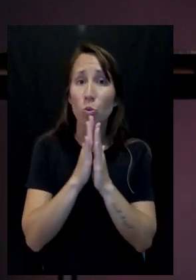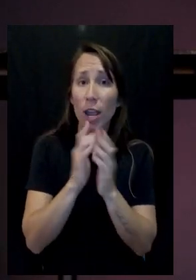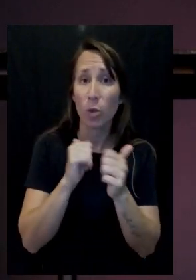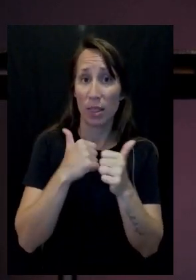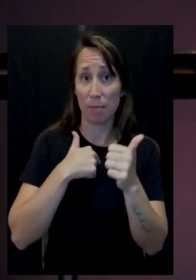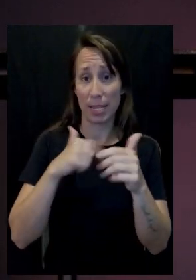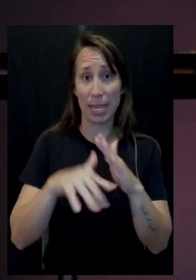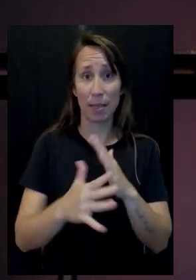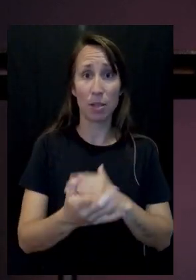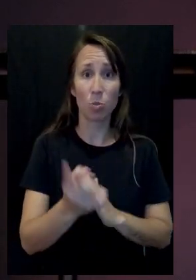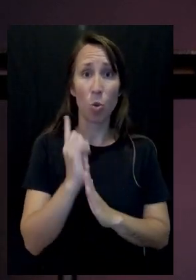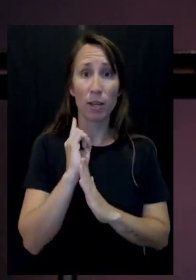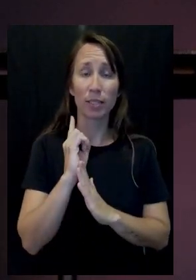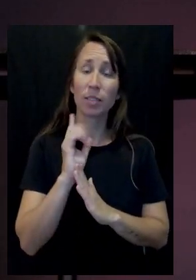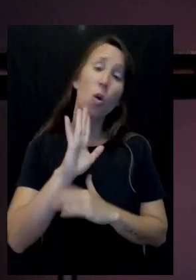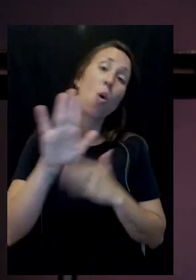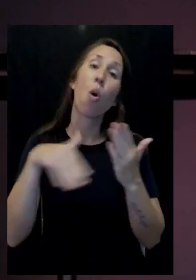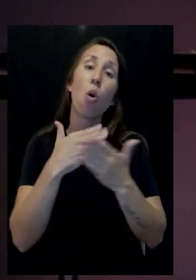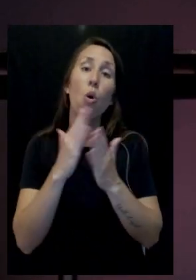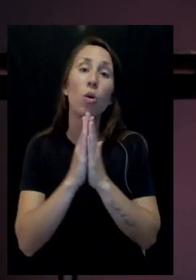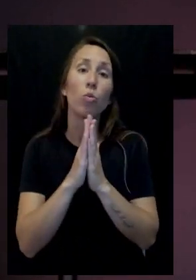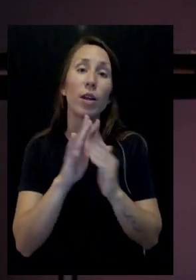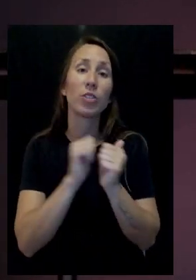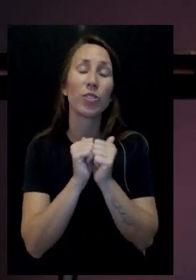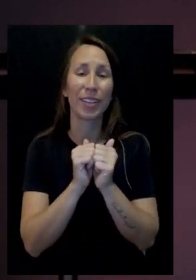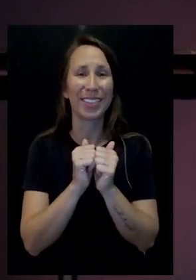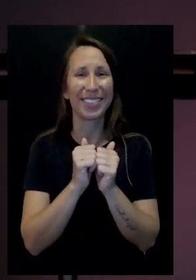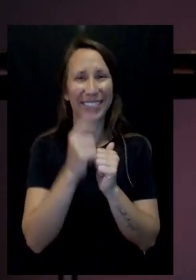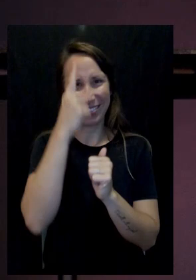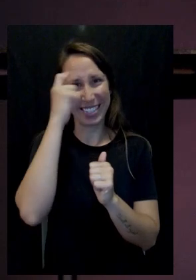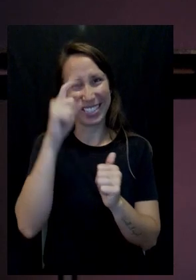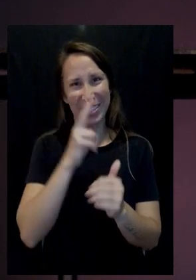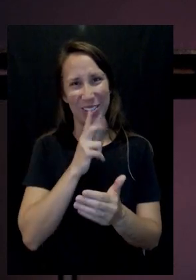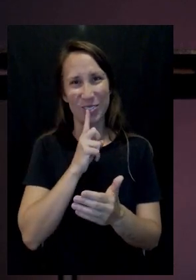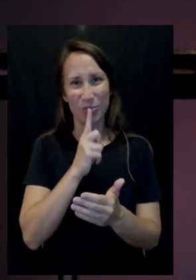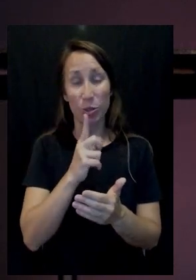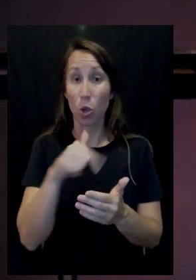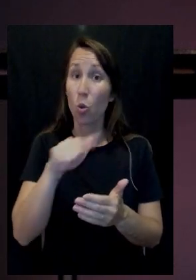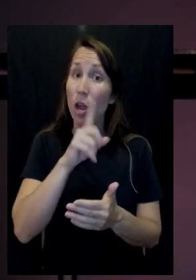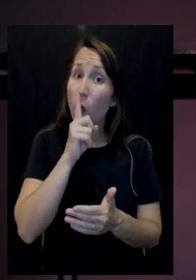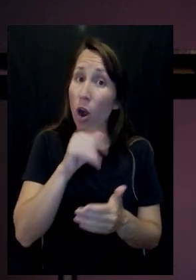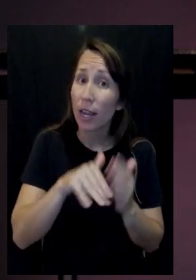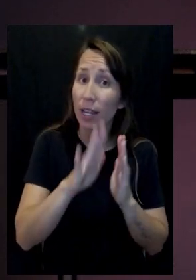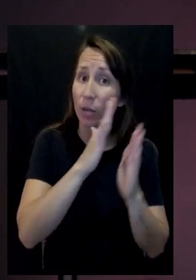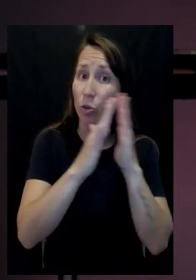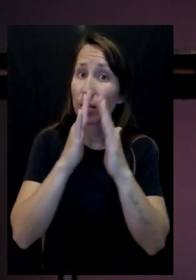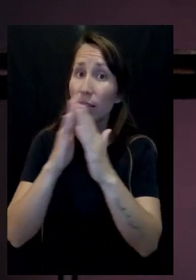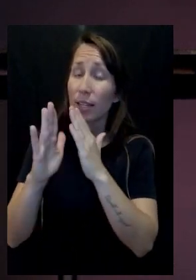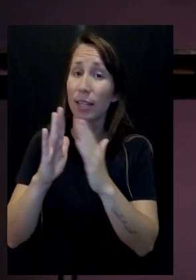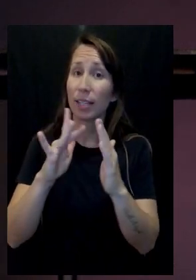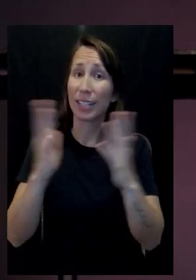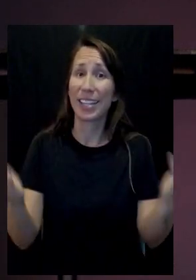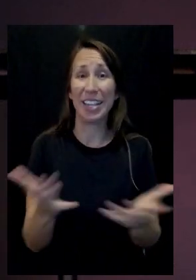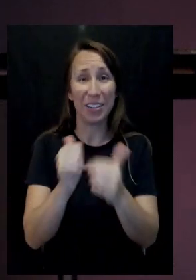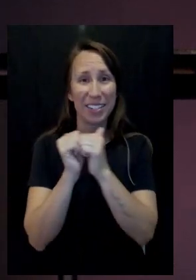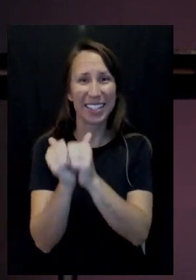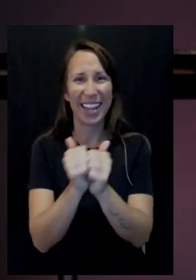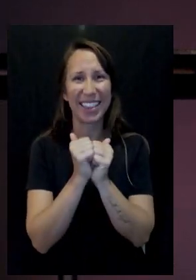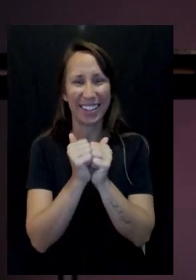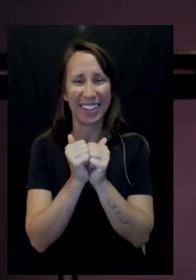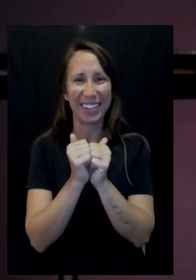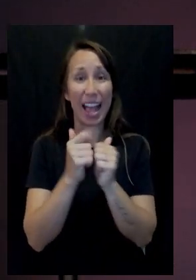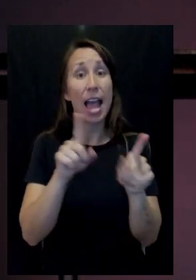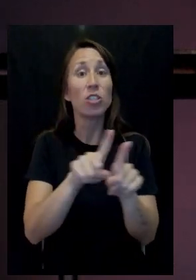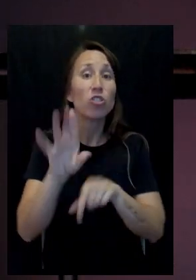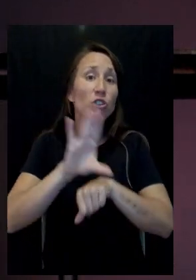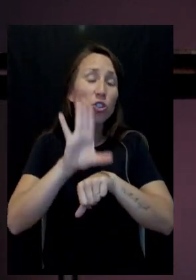moment. But we're all going to pray this prayer together because this is the truth, is we are in community. We are here together. And we as the church, we're going